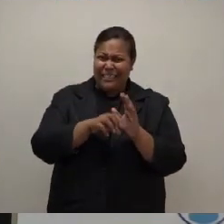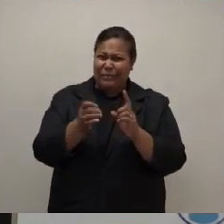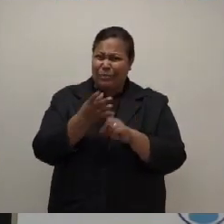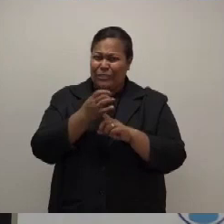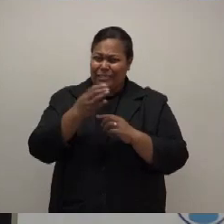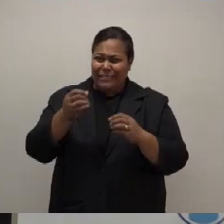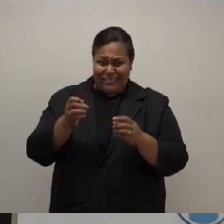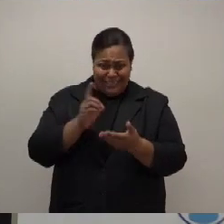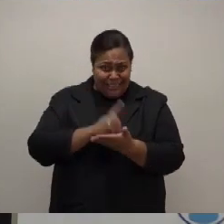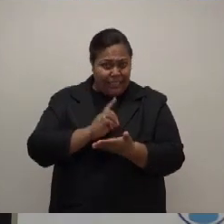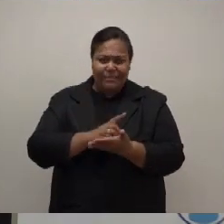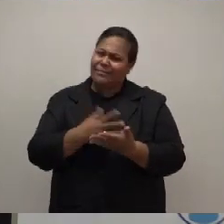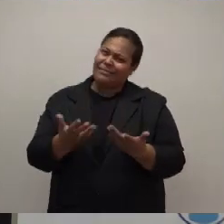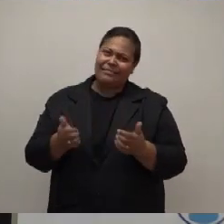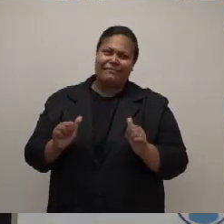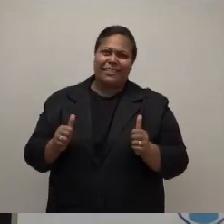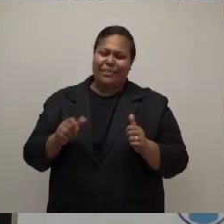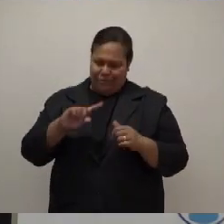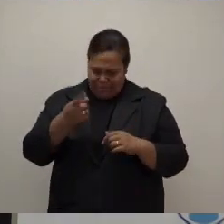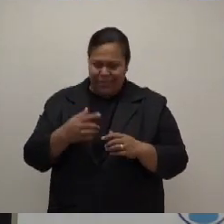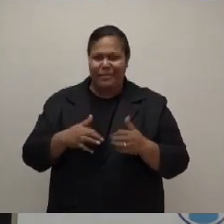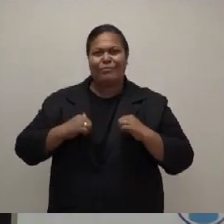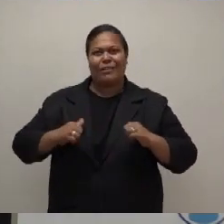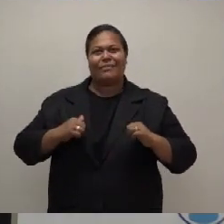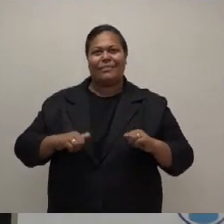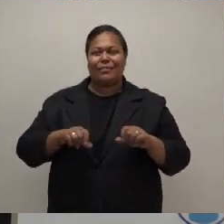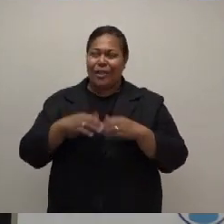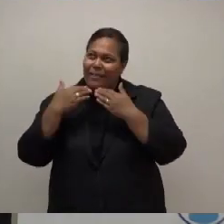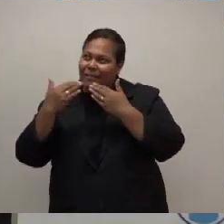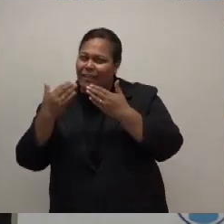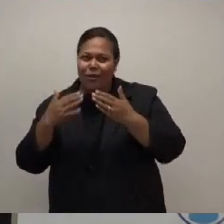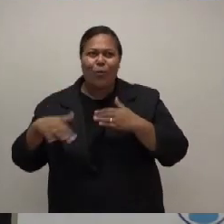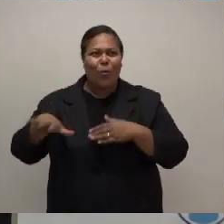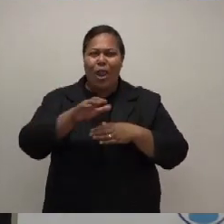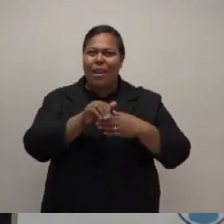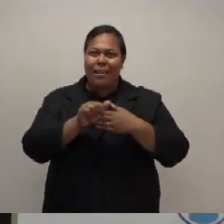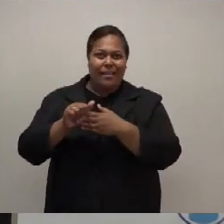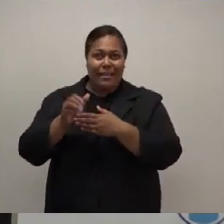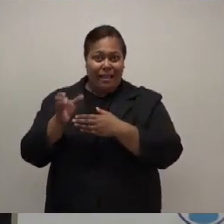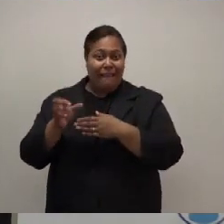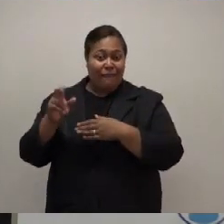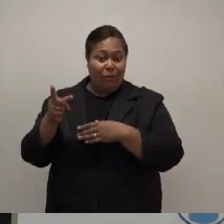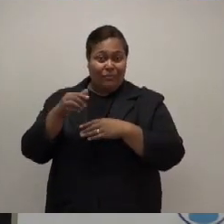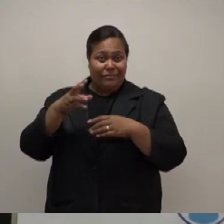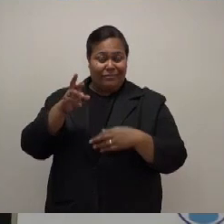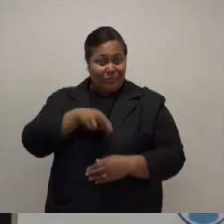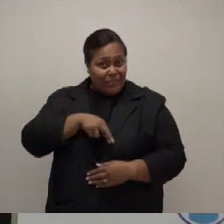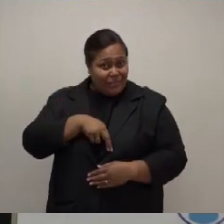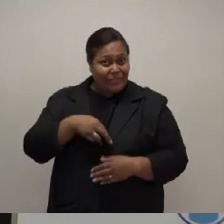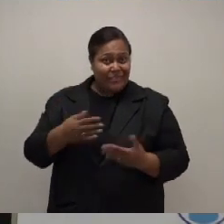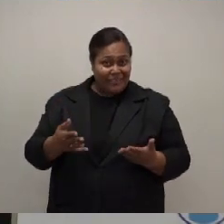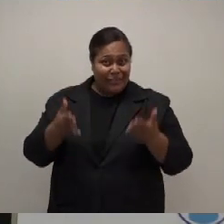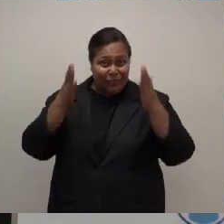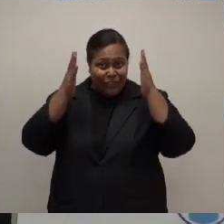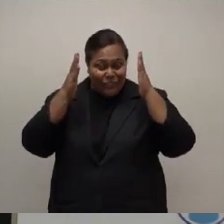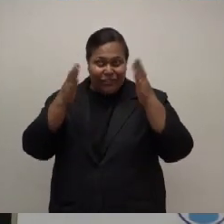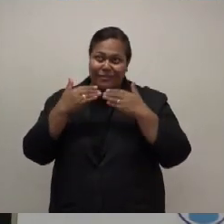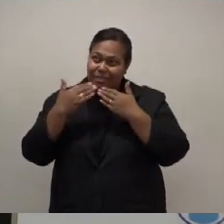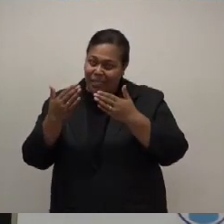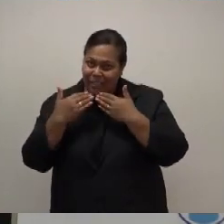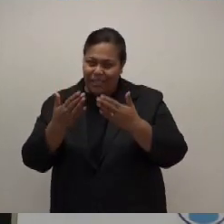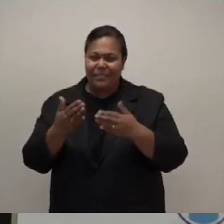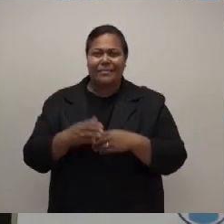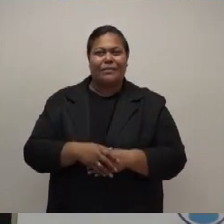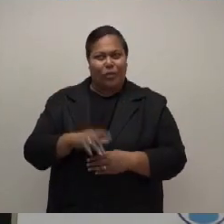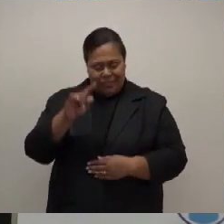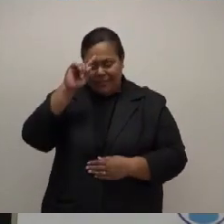religious leaders and their congregations for their understanding and leadership through these times. And in the weeks ahead, we will look